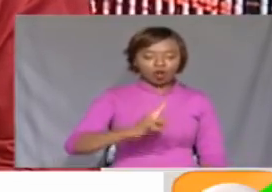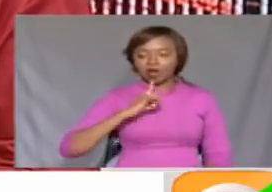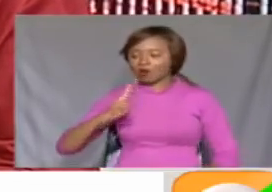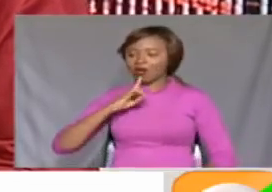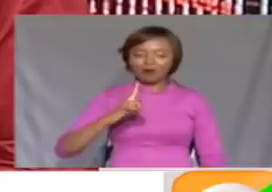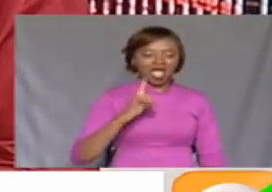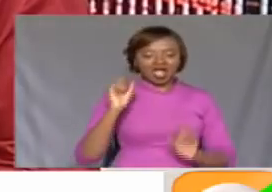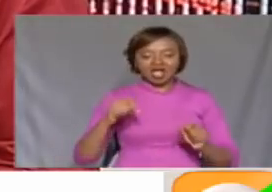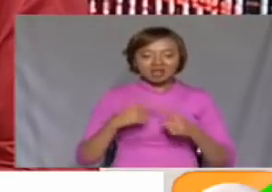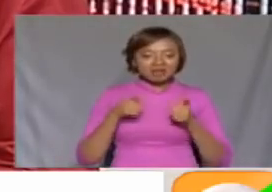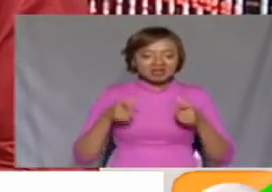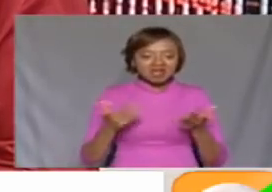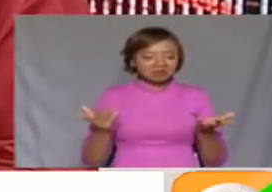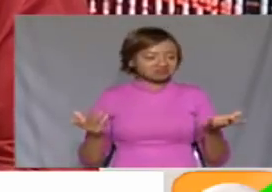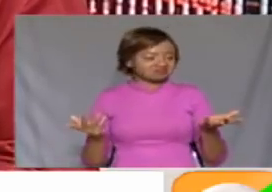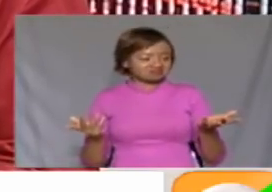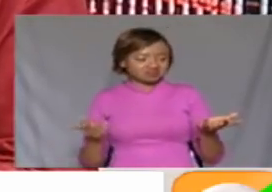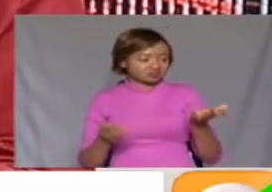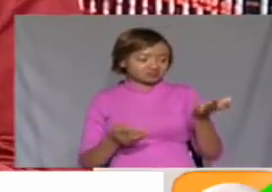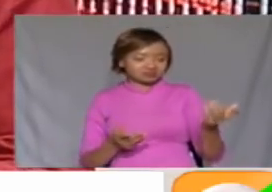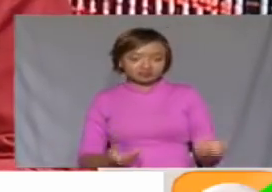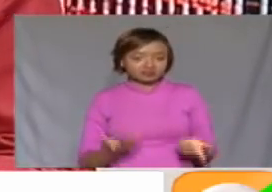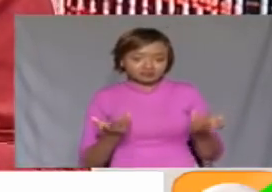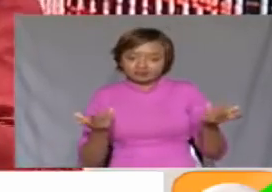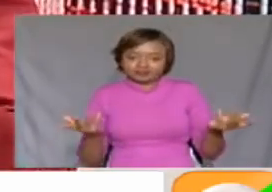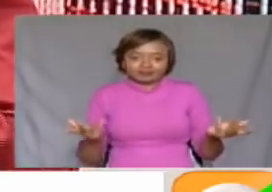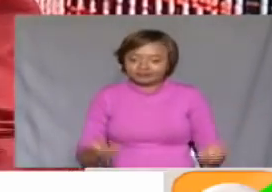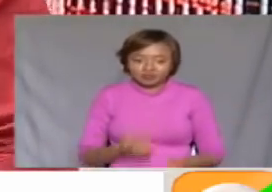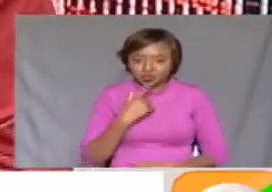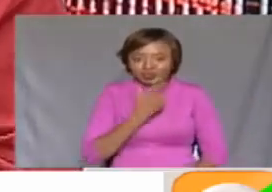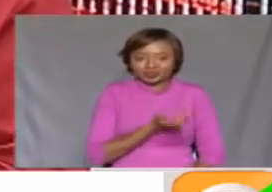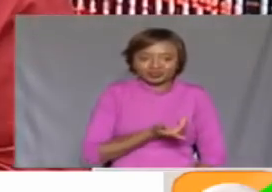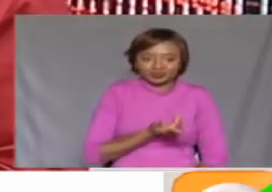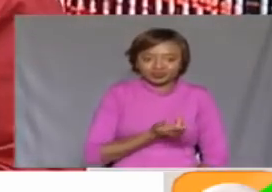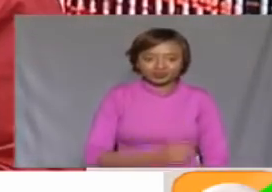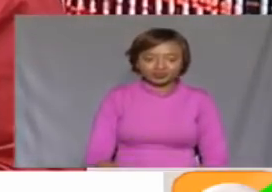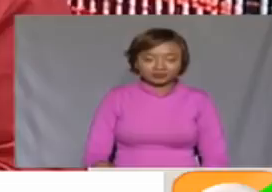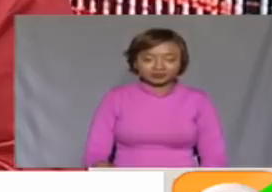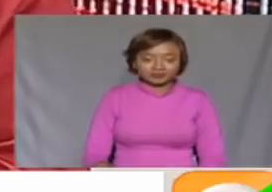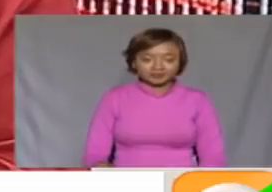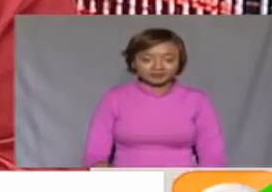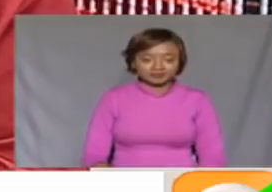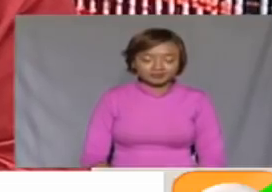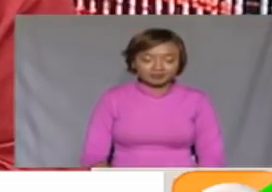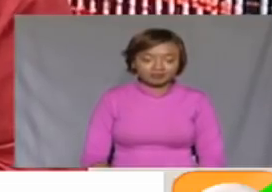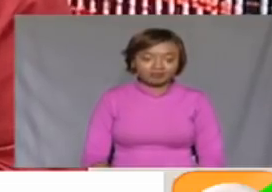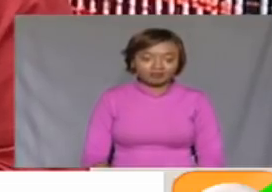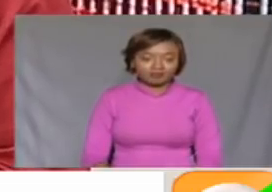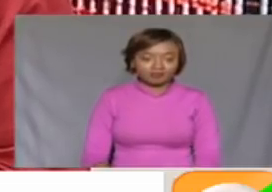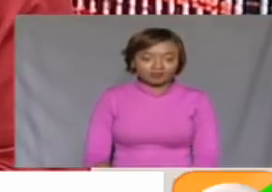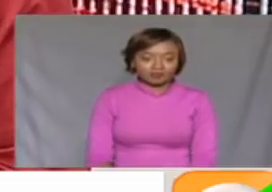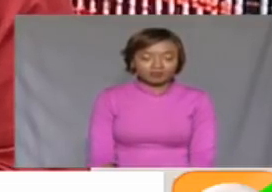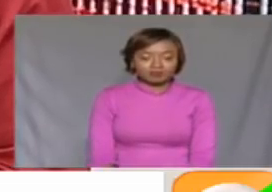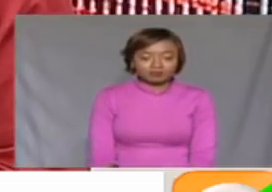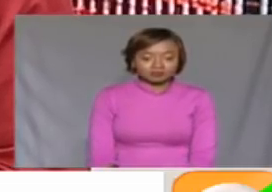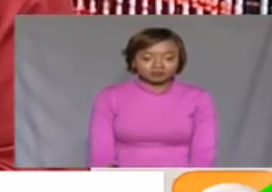it seems to me that he's someone who got into a stupor because of the kind of pressure he was under with all the